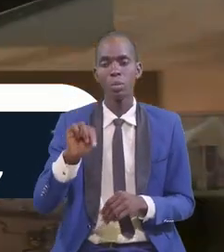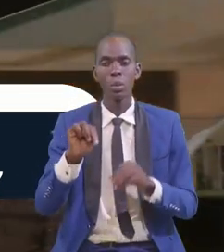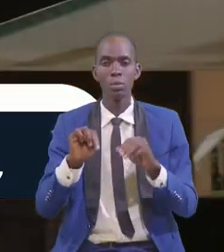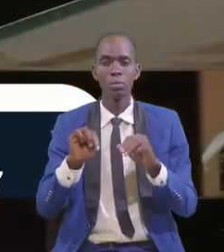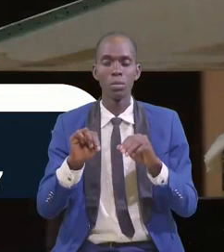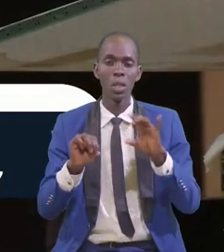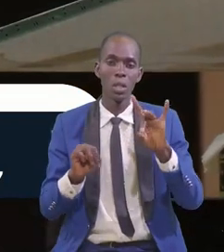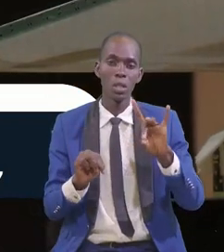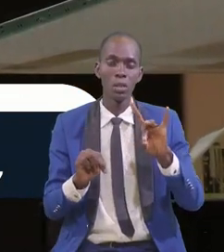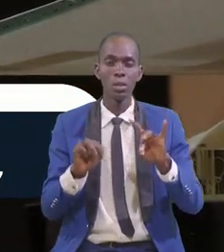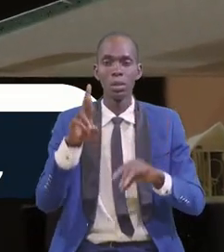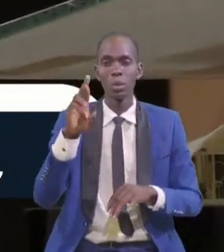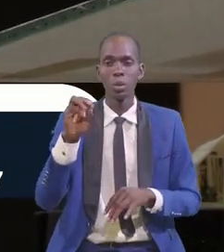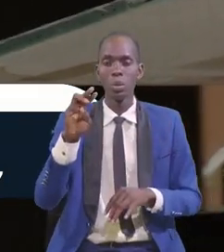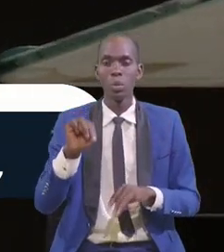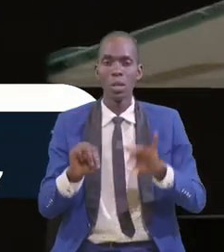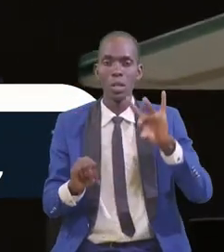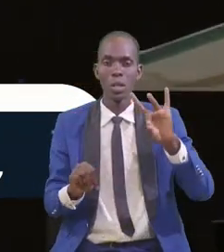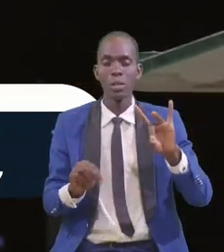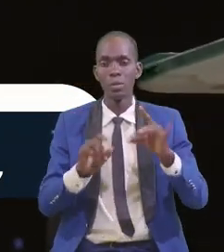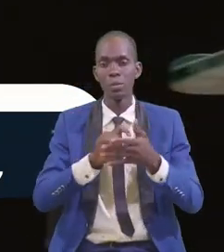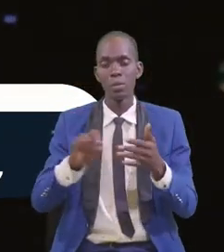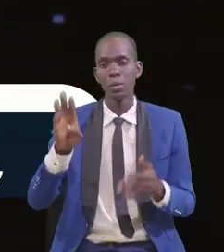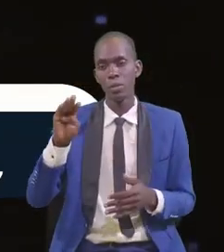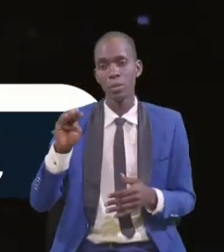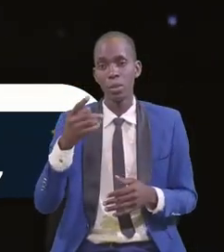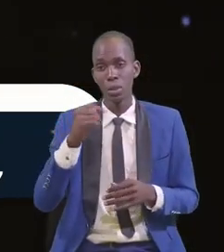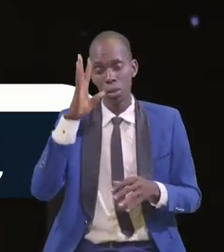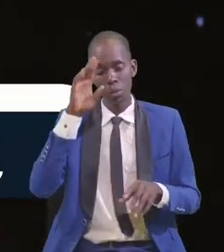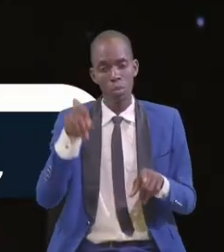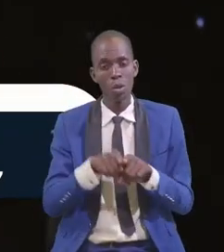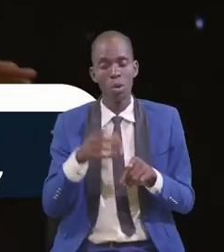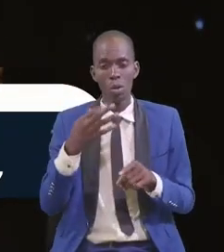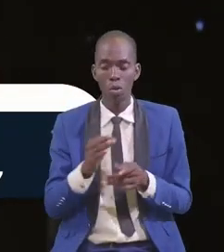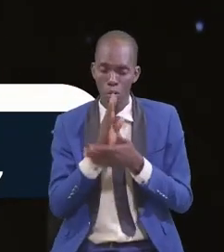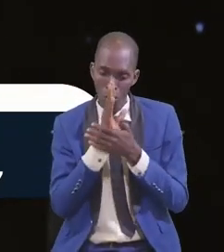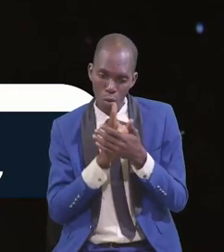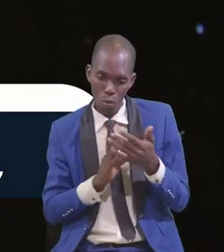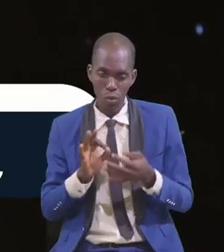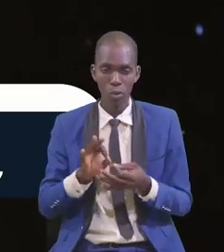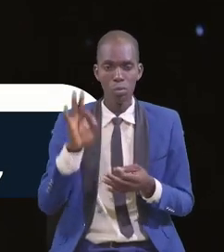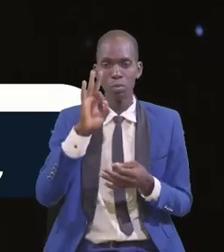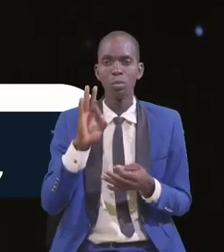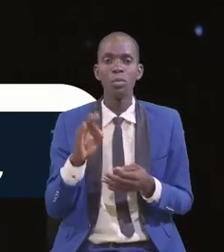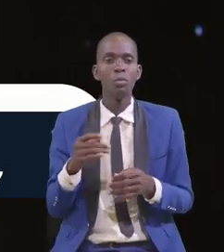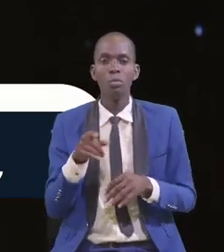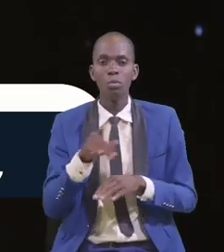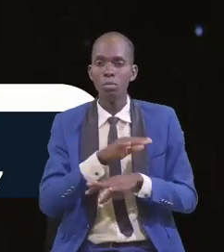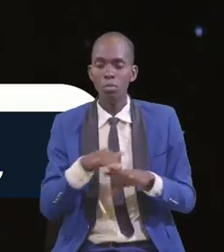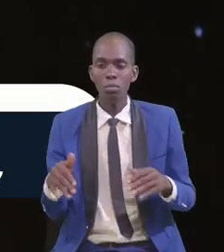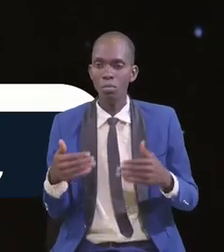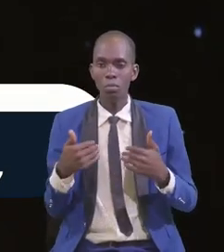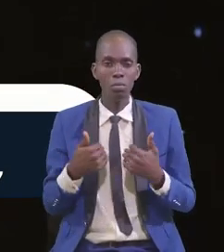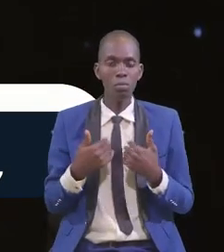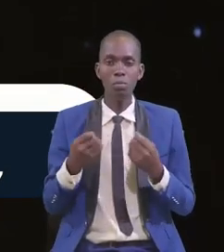chapter 8, I'm reading from verse 14, the brother of low degree, he may not talk too much of the things so